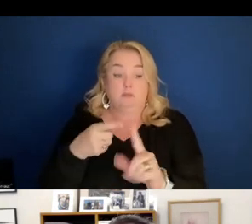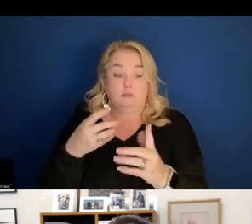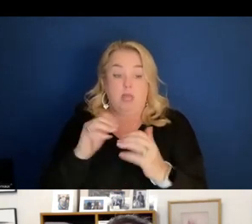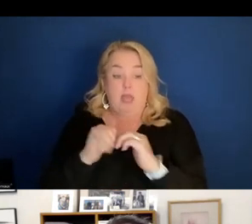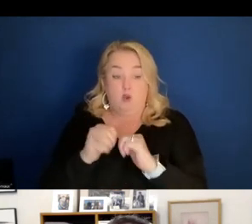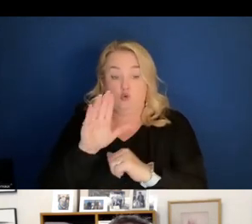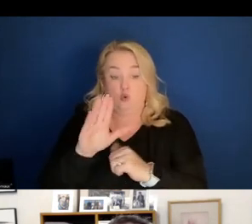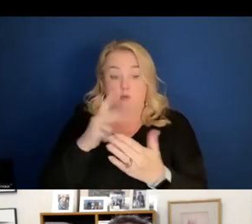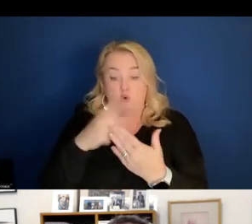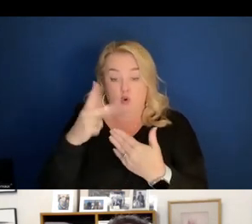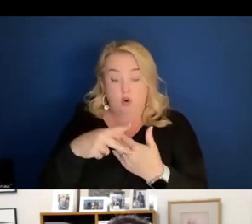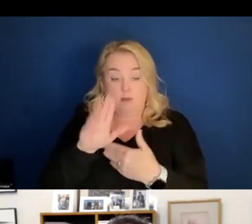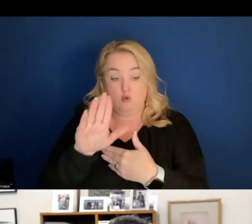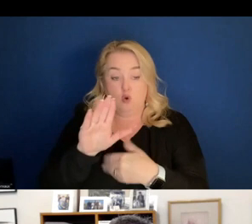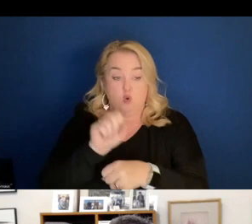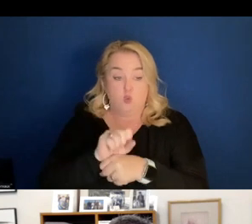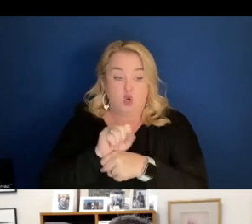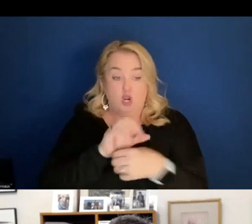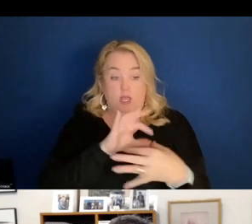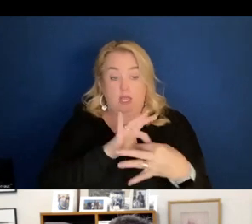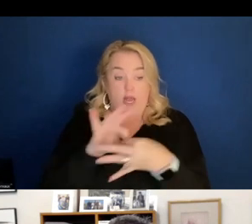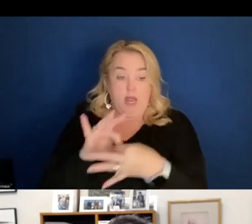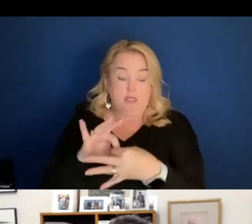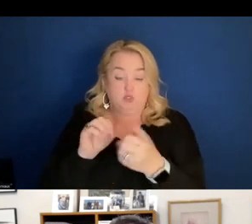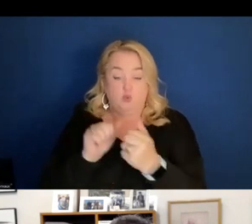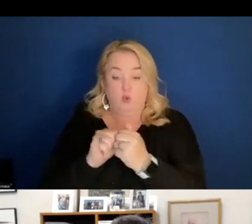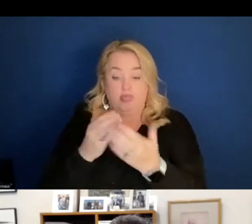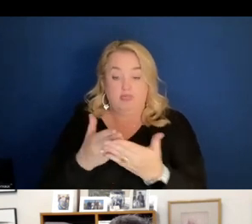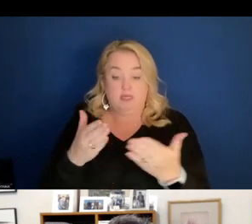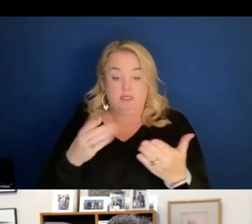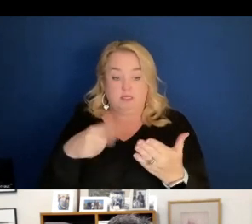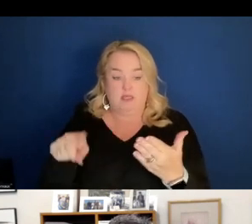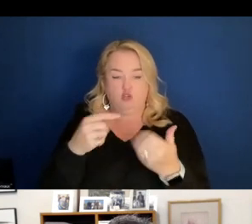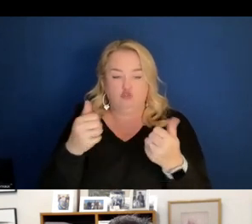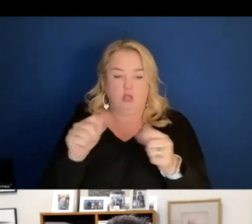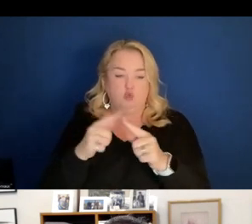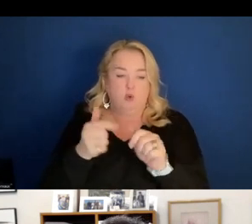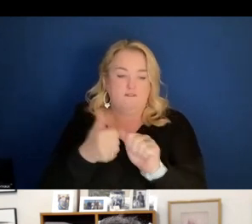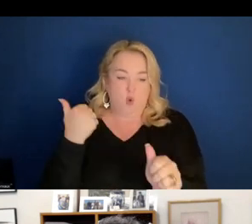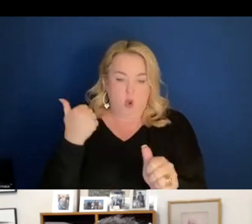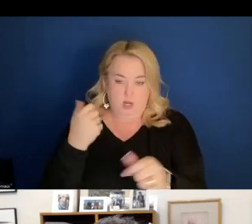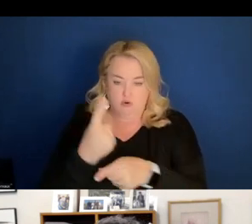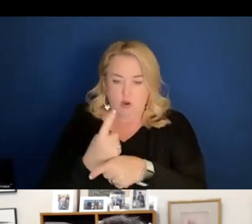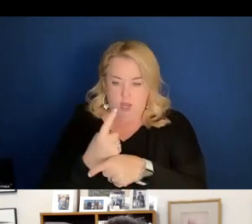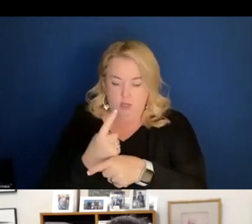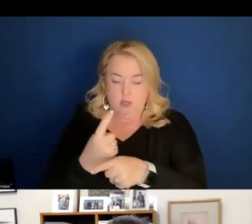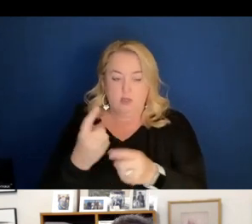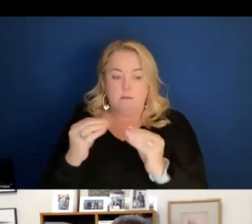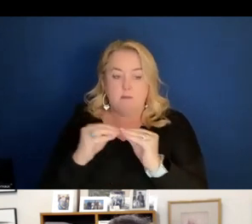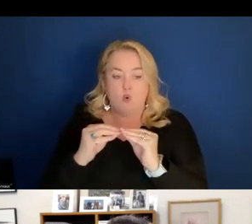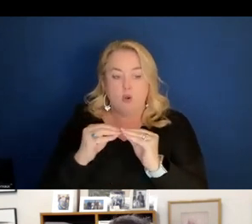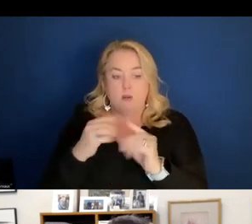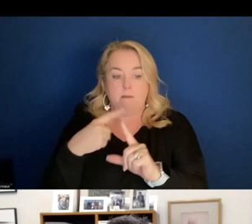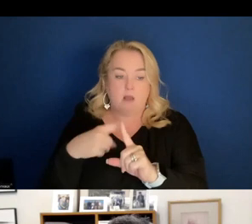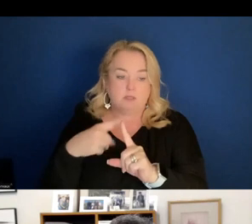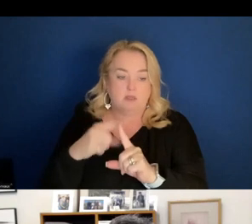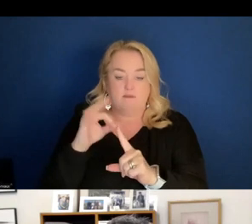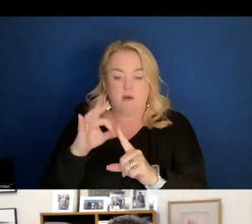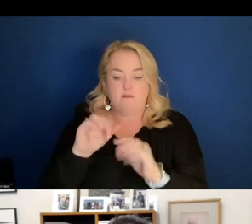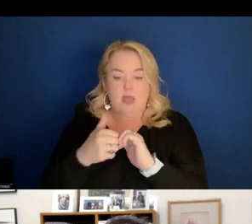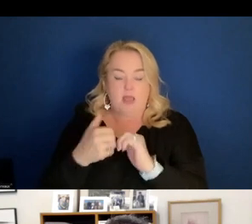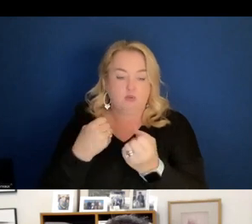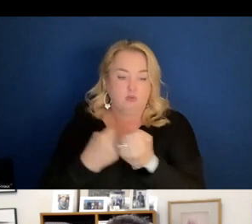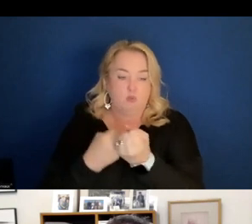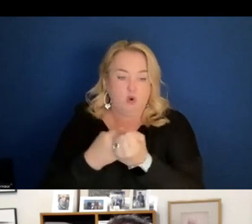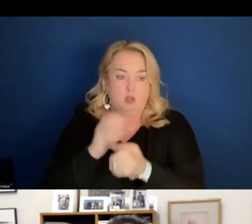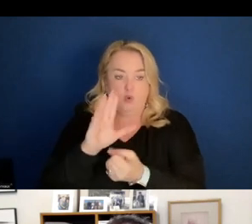or your work connect to the things that they're trying to avoid, their pains, right? And more positively, how can supporting your